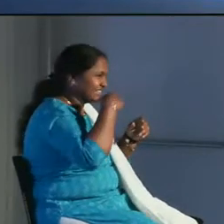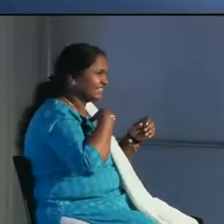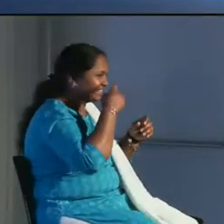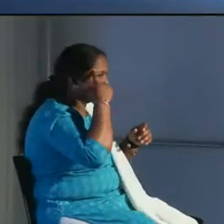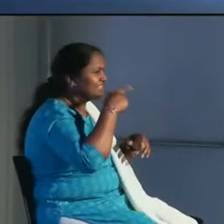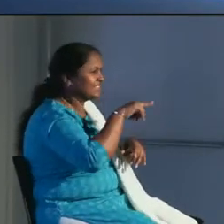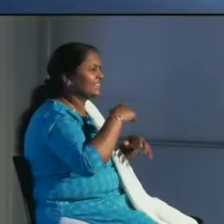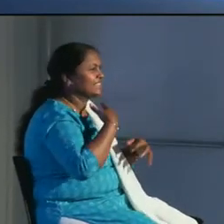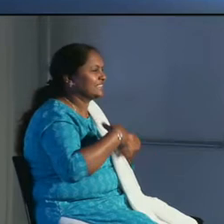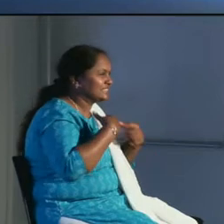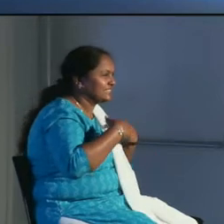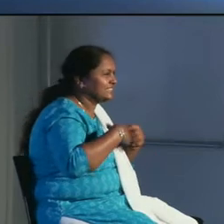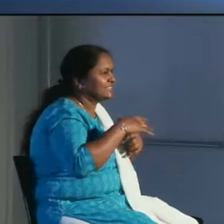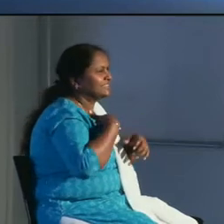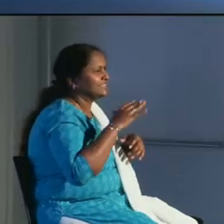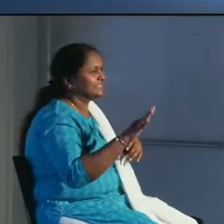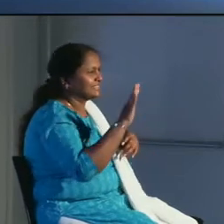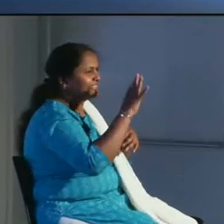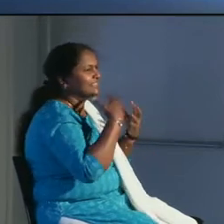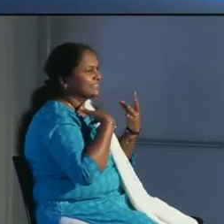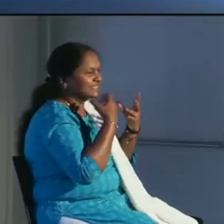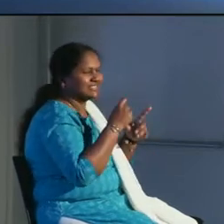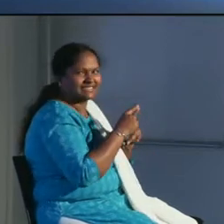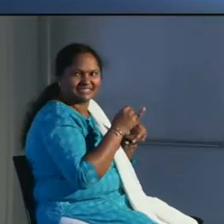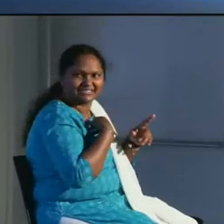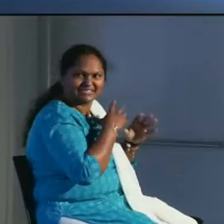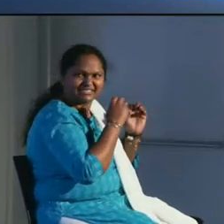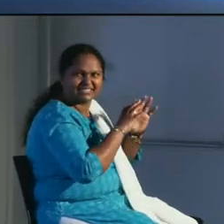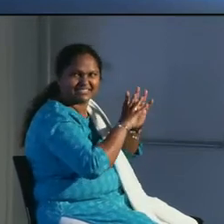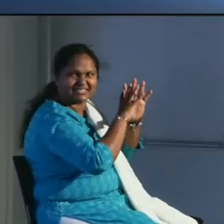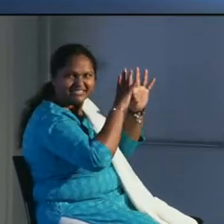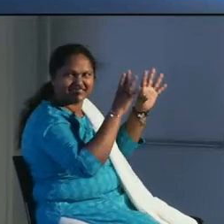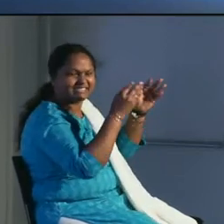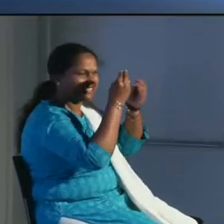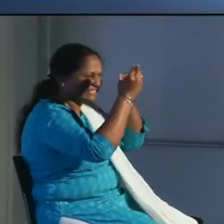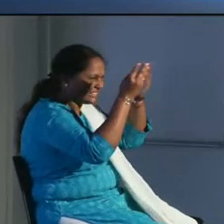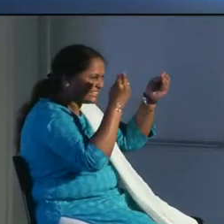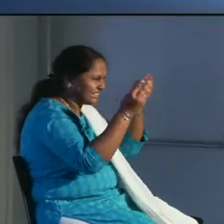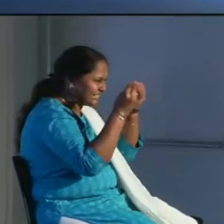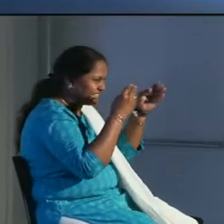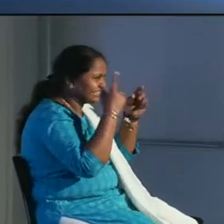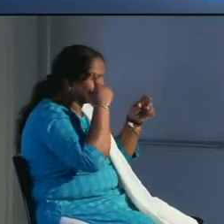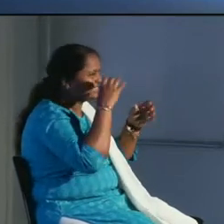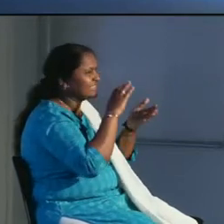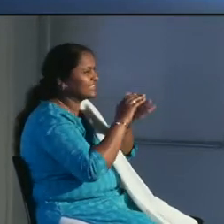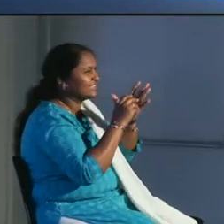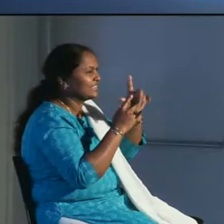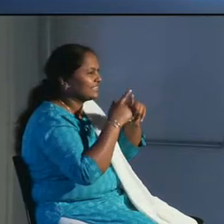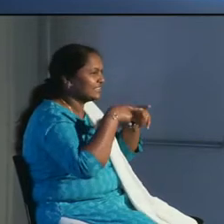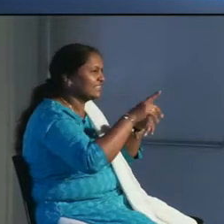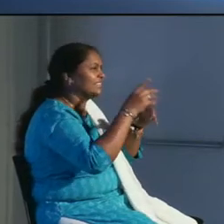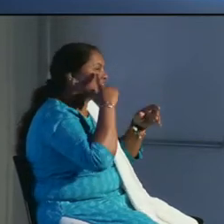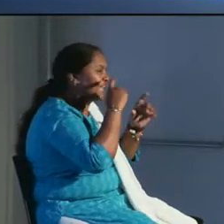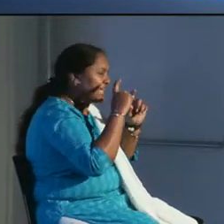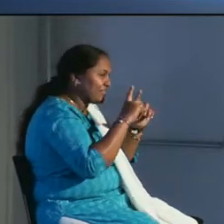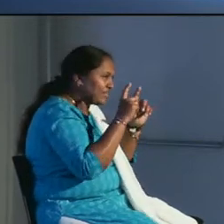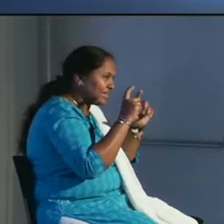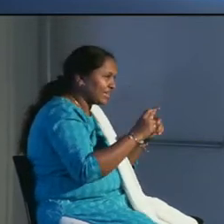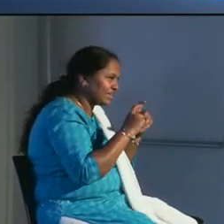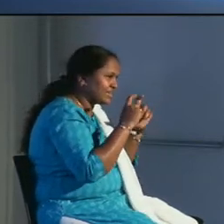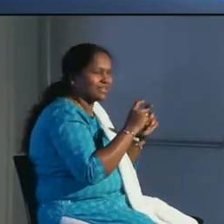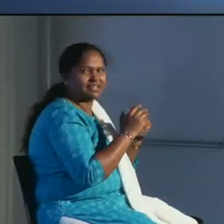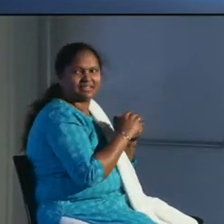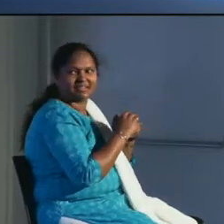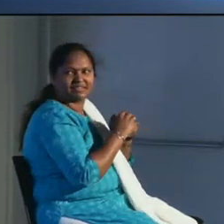very interesting. And I'm not someone who wants to paint everything. I like to leave a bit of the character of the wall. Very careful not to